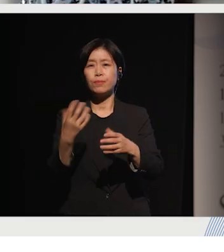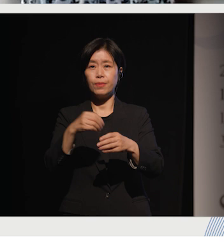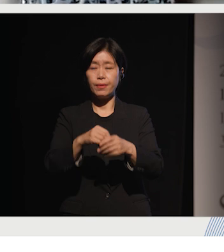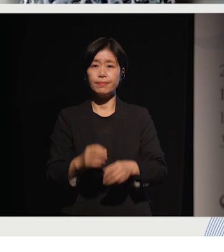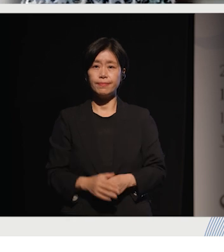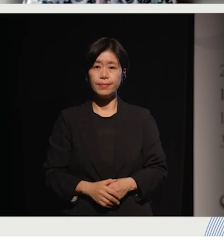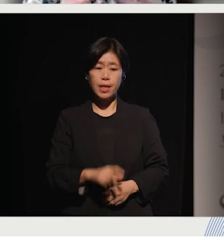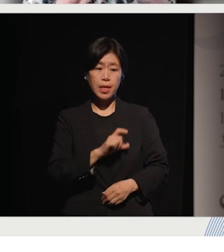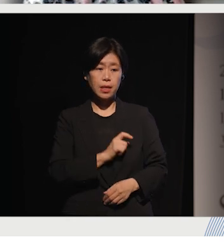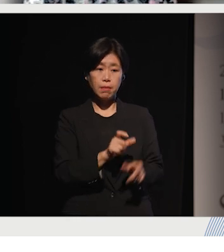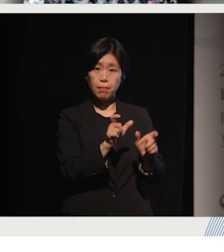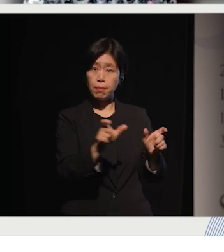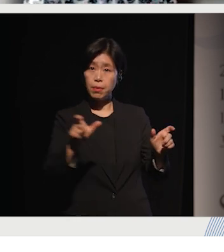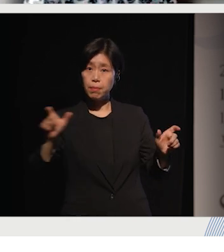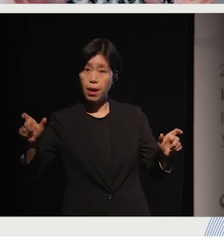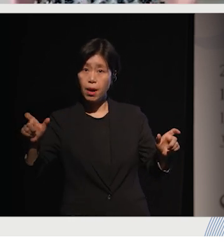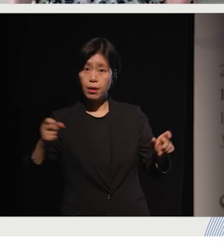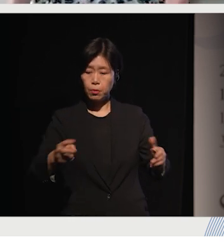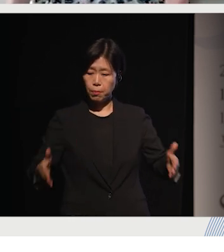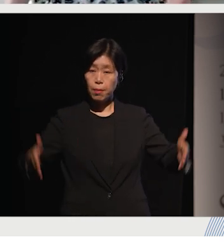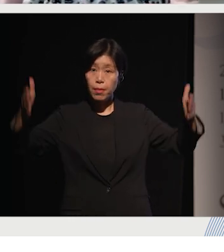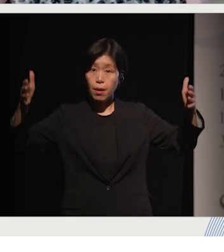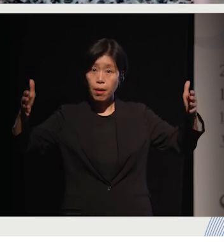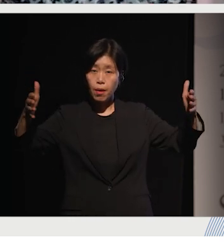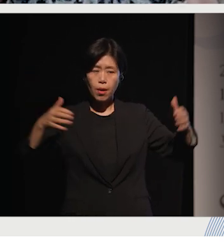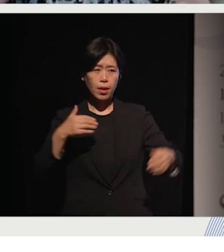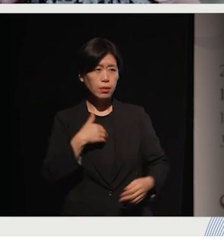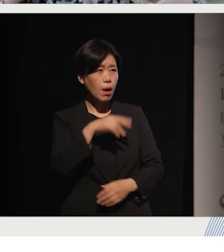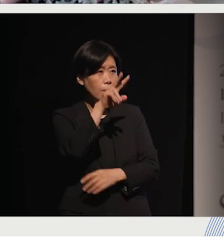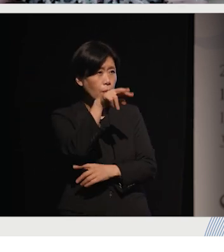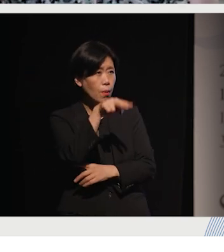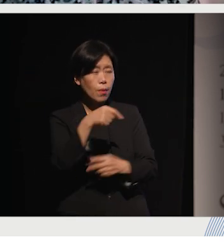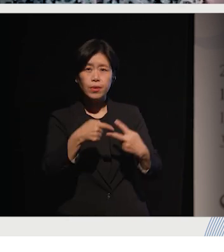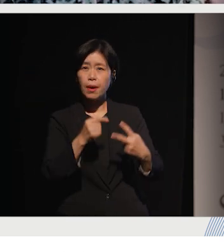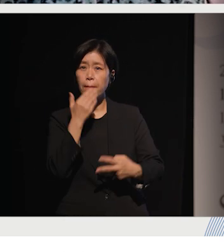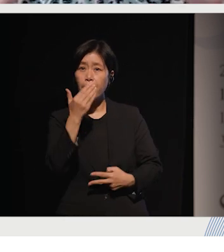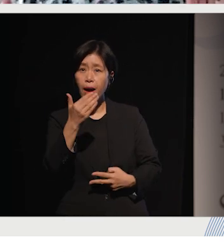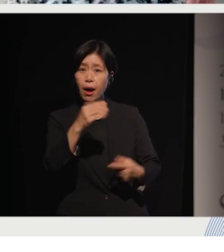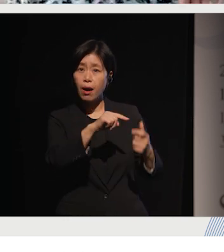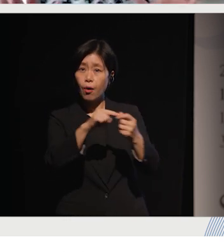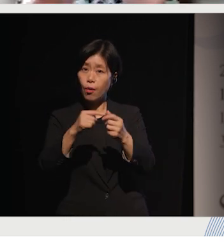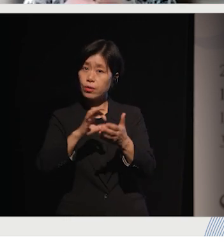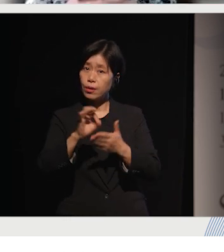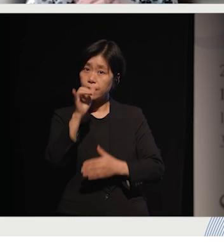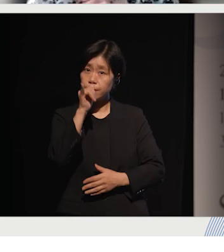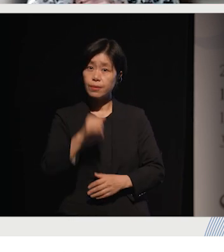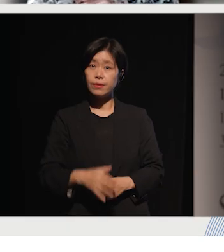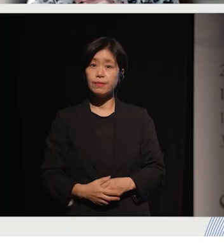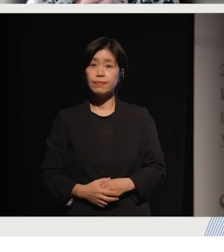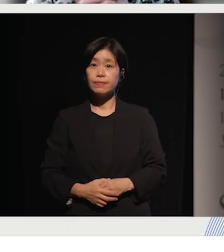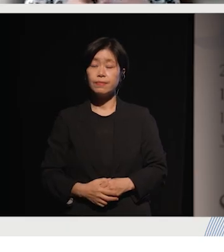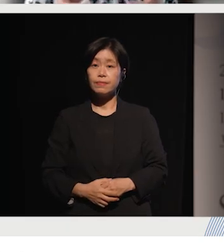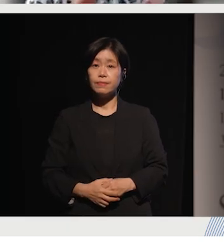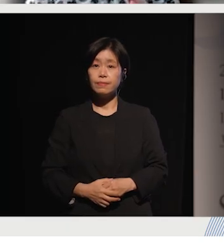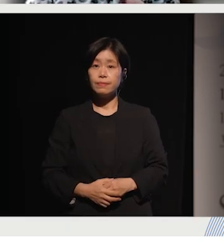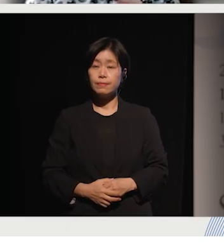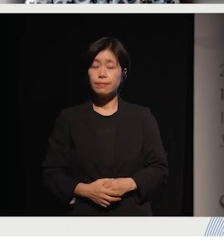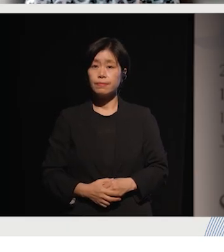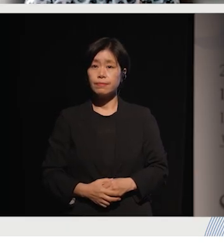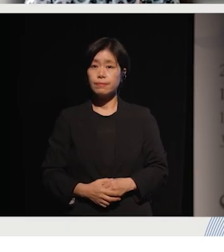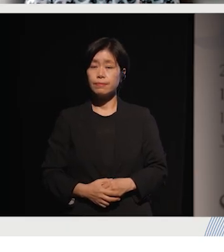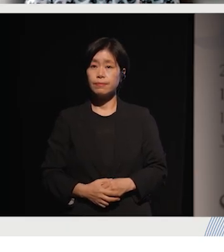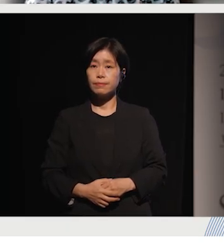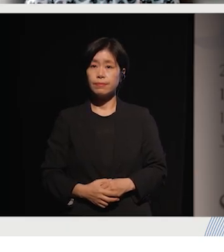accessible language on our labels, on our wall text? Do we